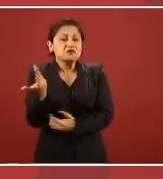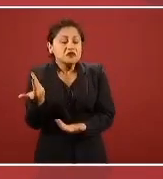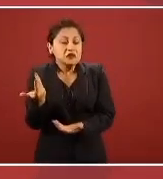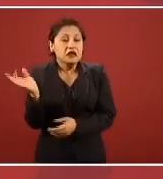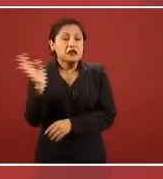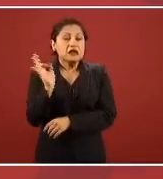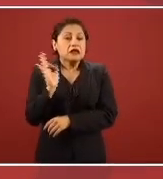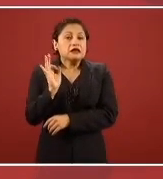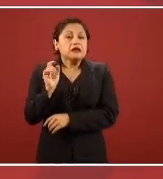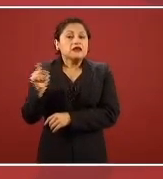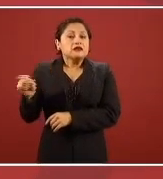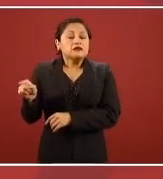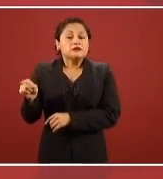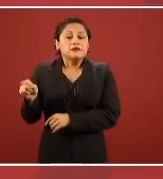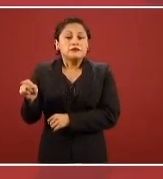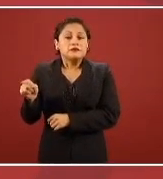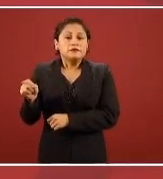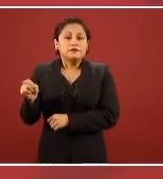la nueva